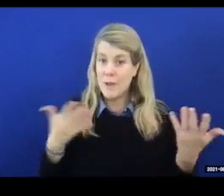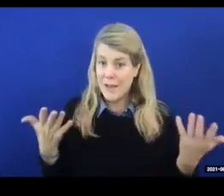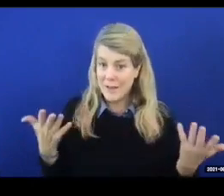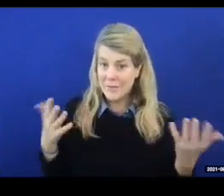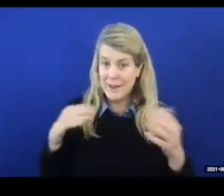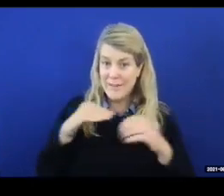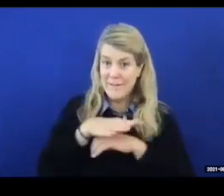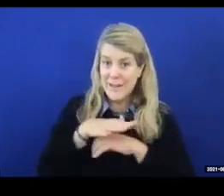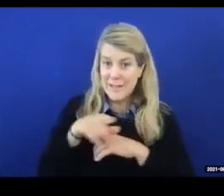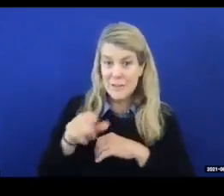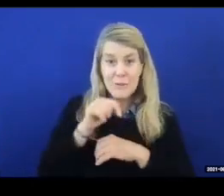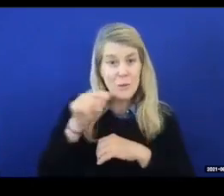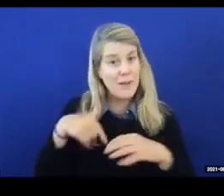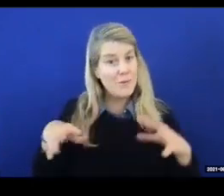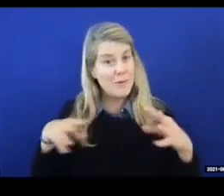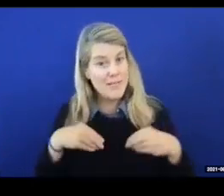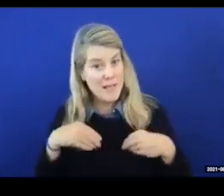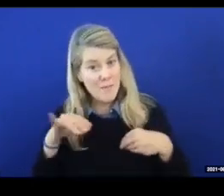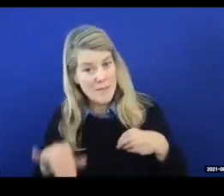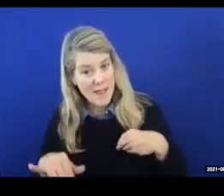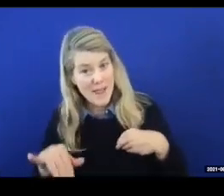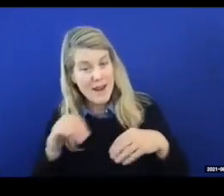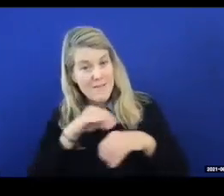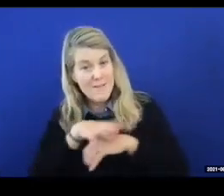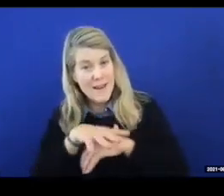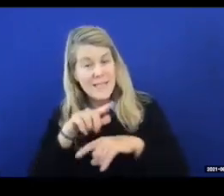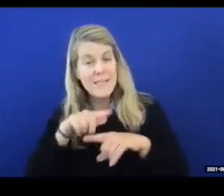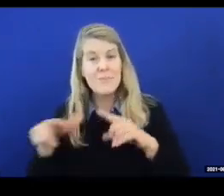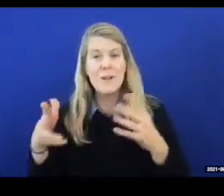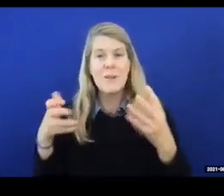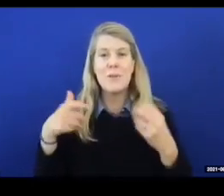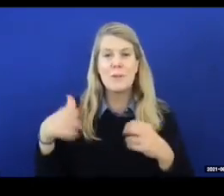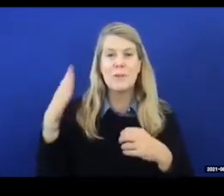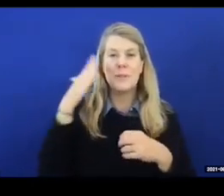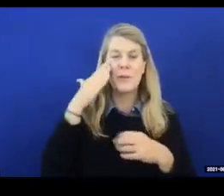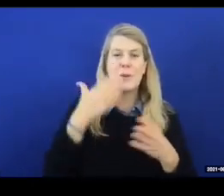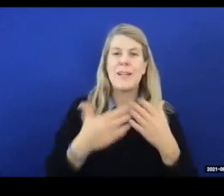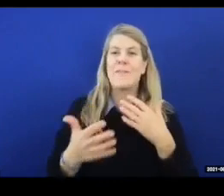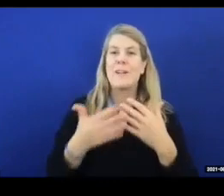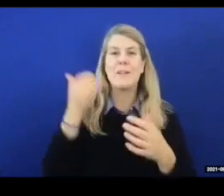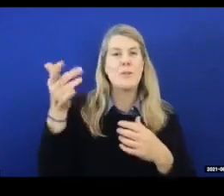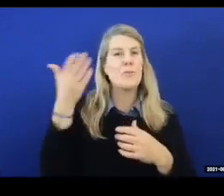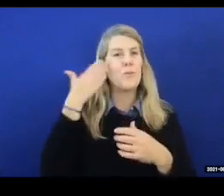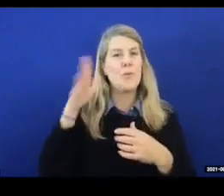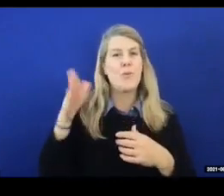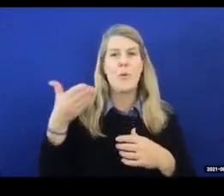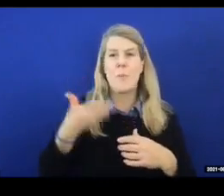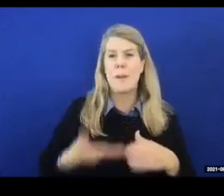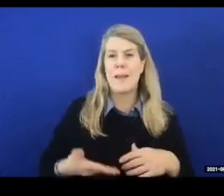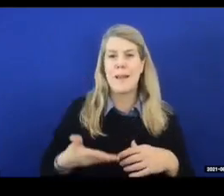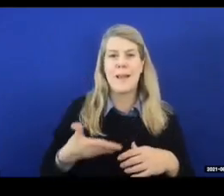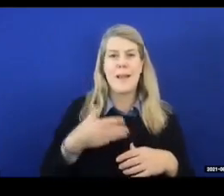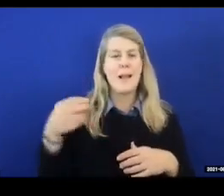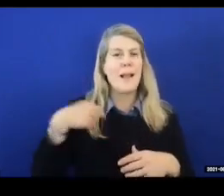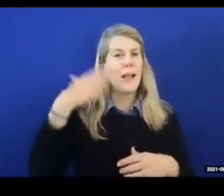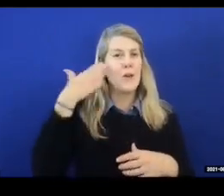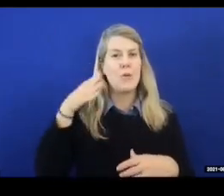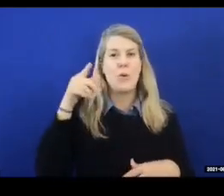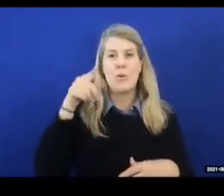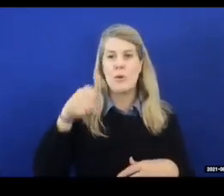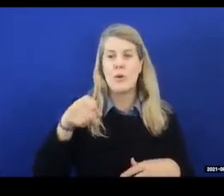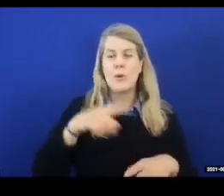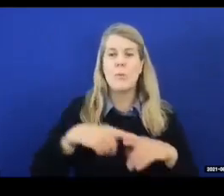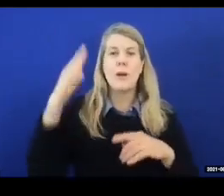optional advice that you definitely don't have to take. Want you to know, even if you don't know me, or I don't know